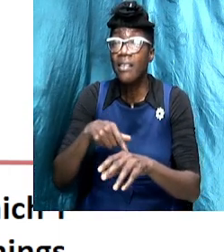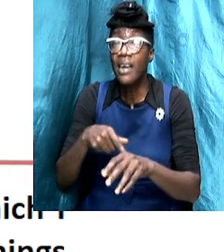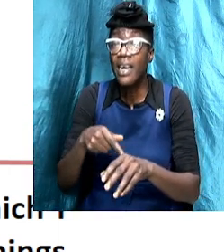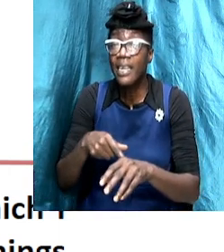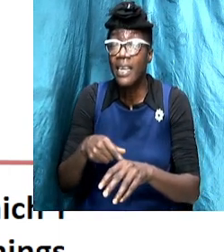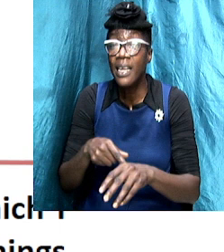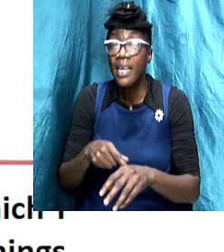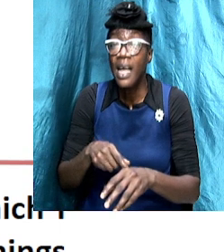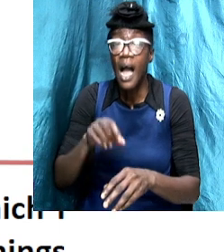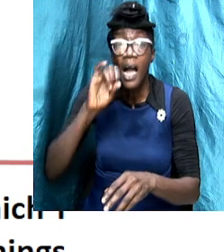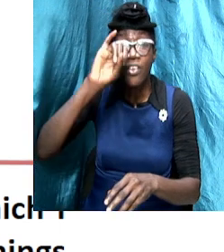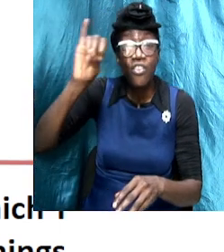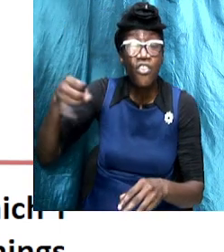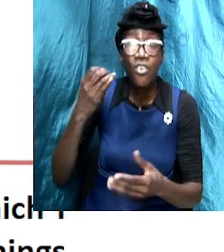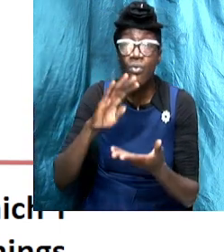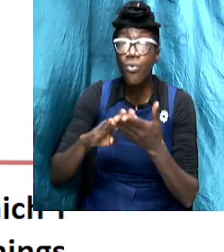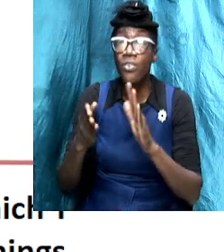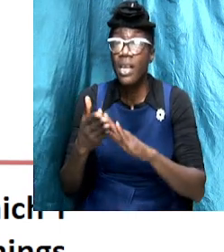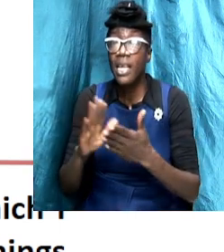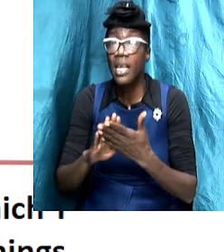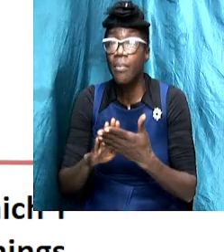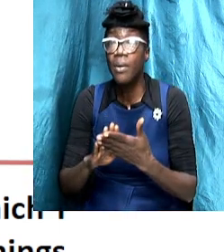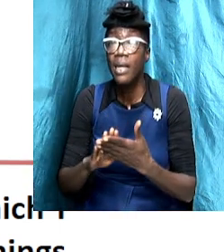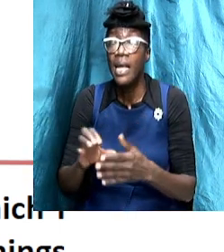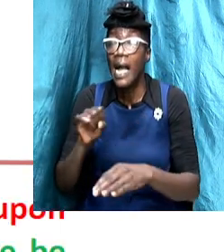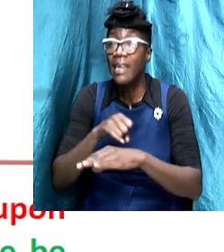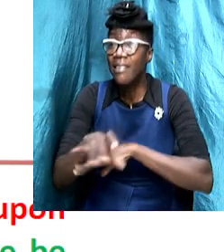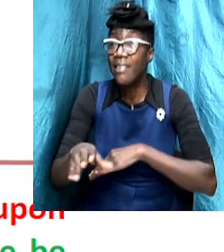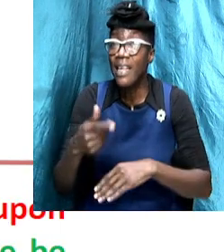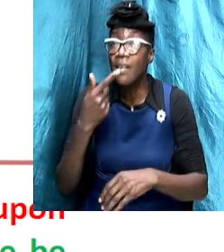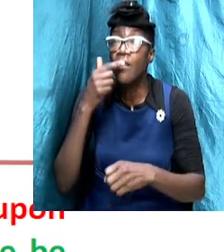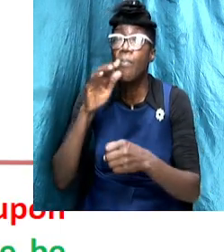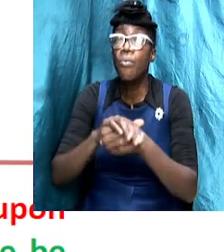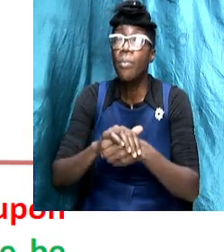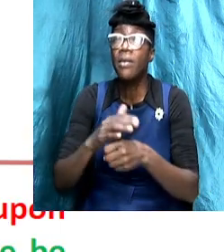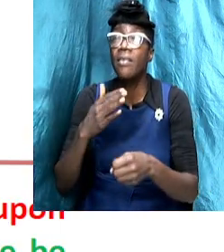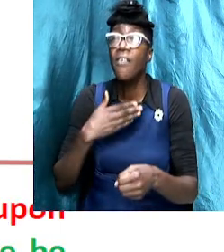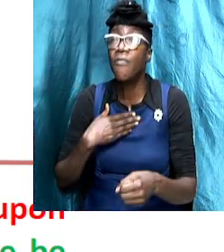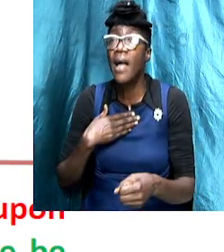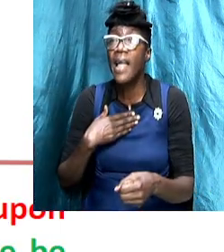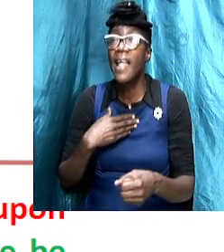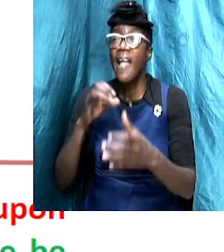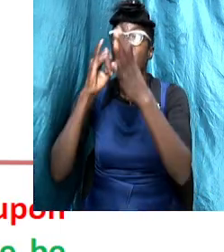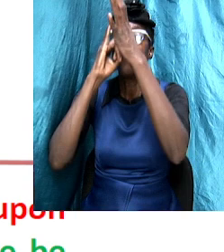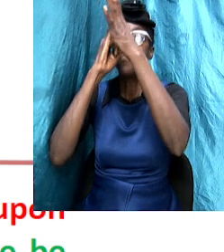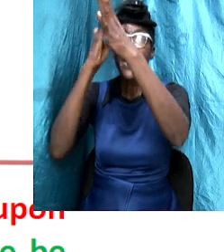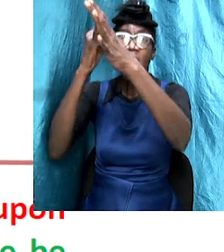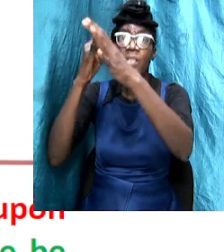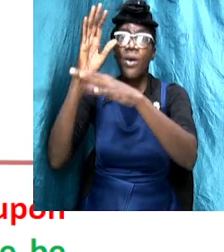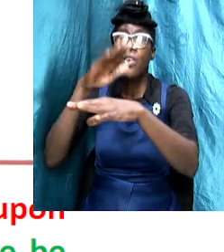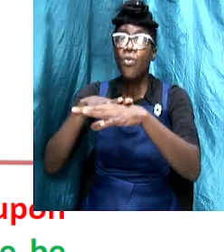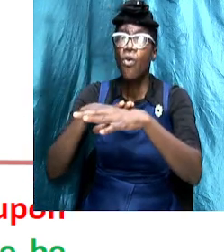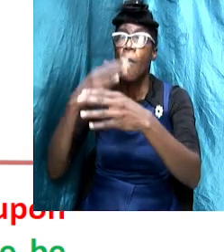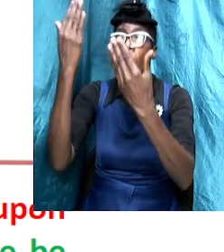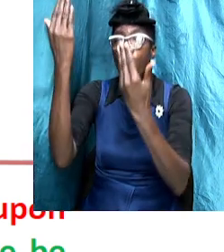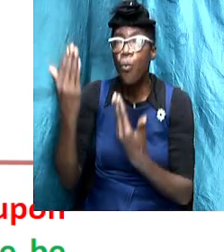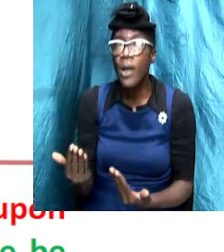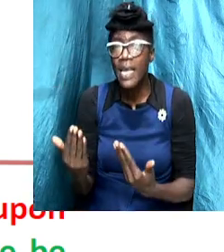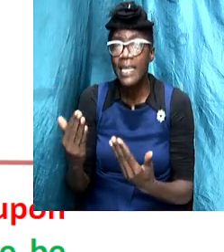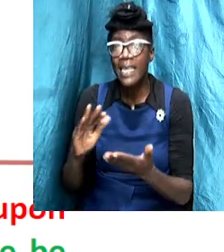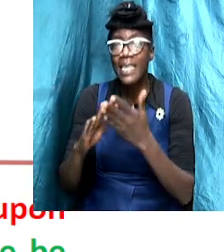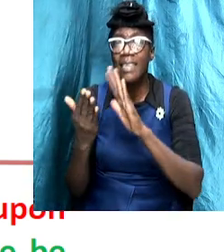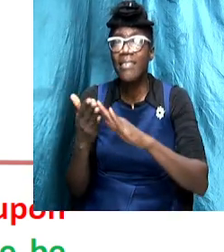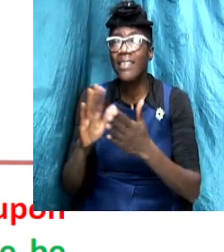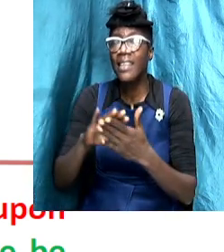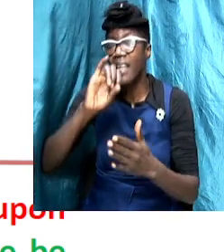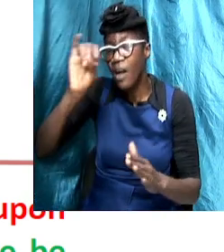I sent the promise of my Father upon you, but tarry in the city of Jerusalem until he be endued